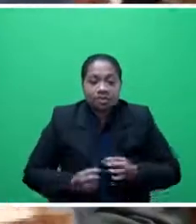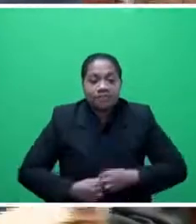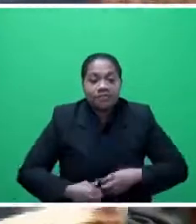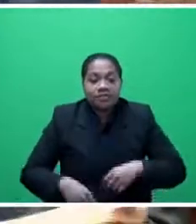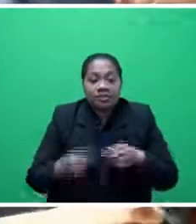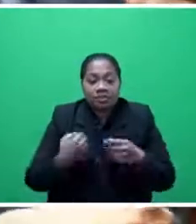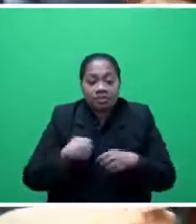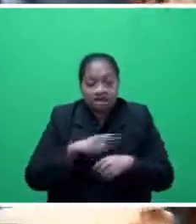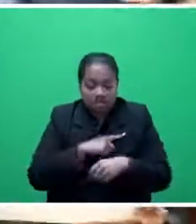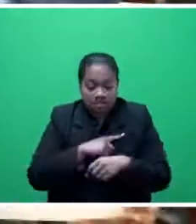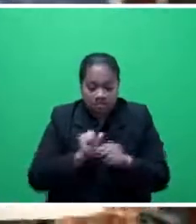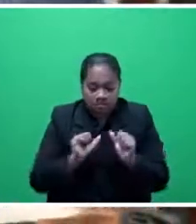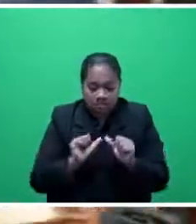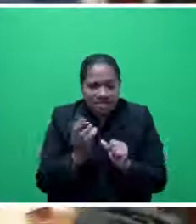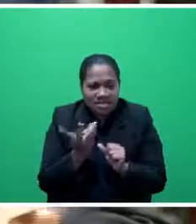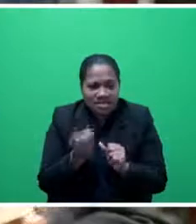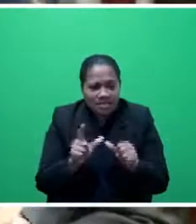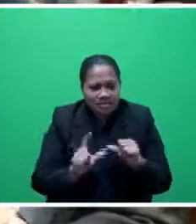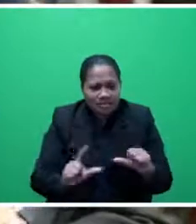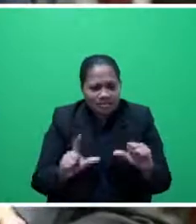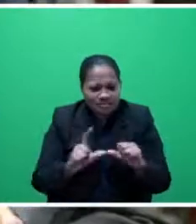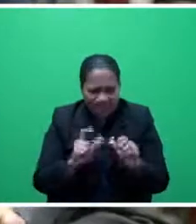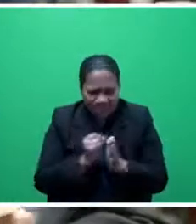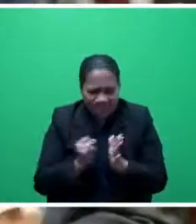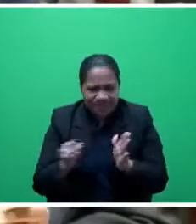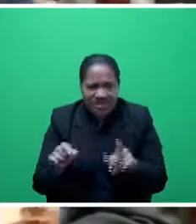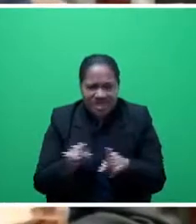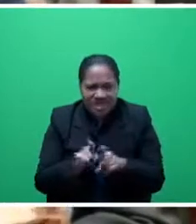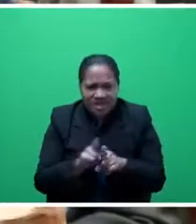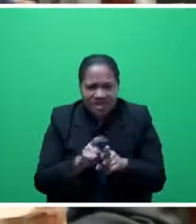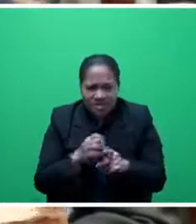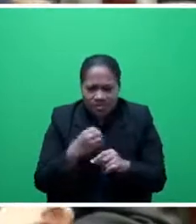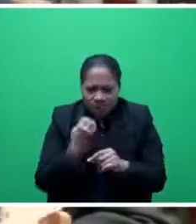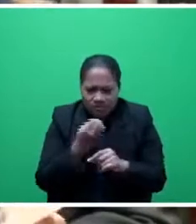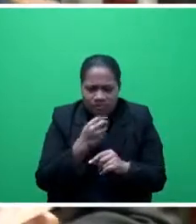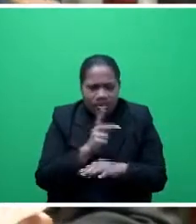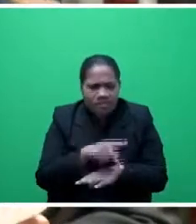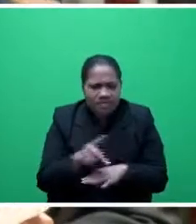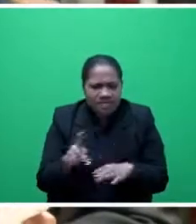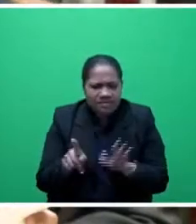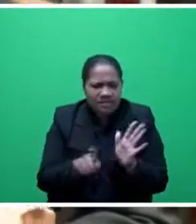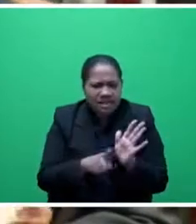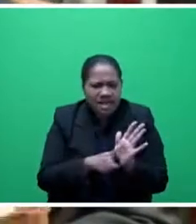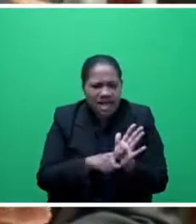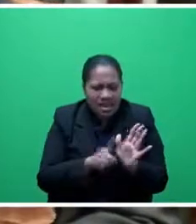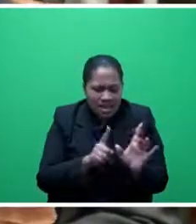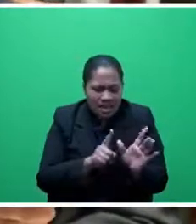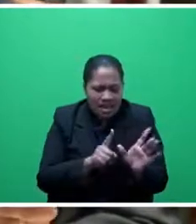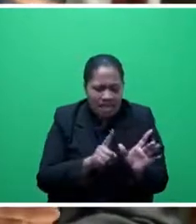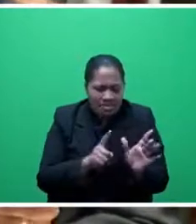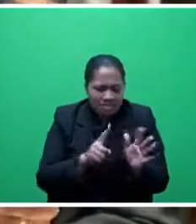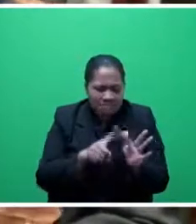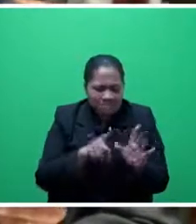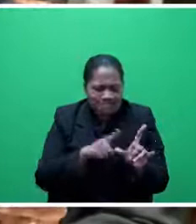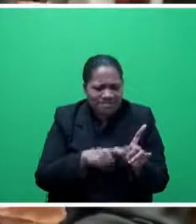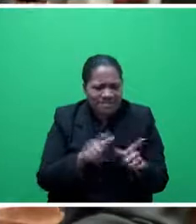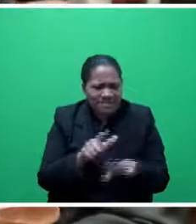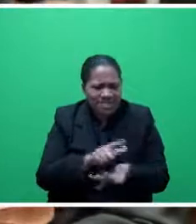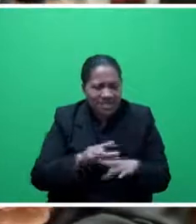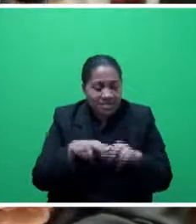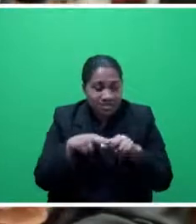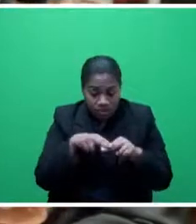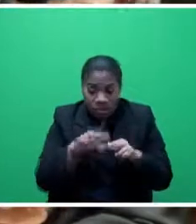like Food Pacific, Leyland's Fiji. They actually make sausages. So the duty rate of sausages have